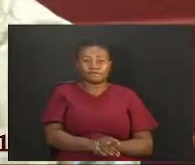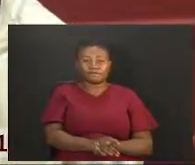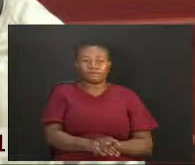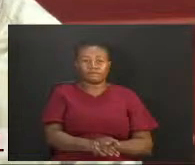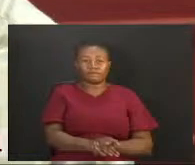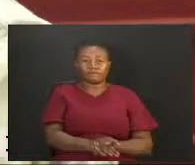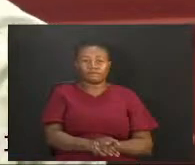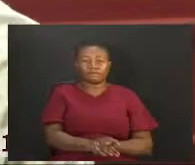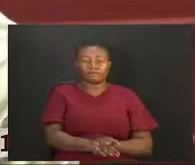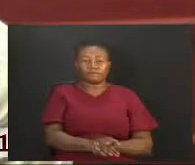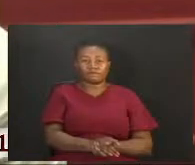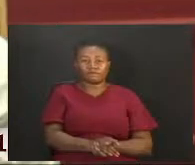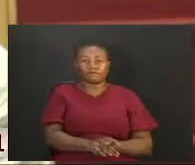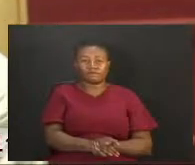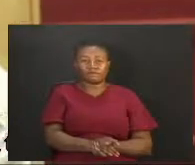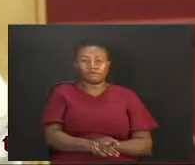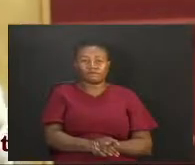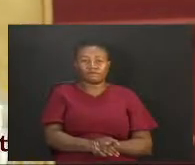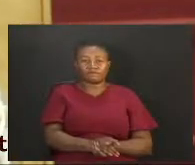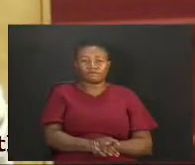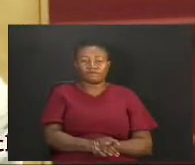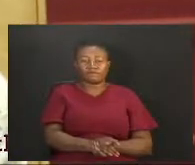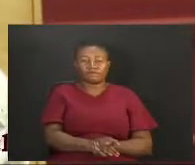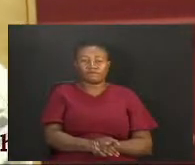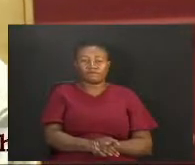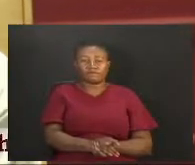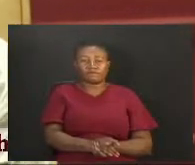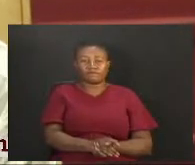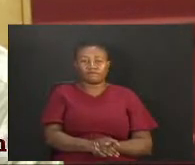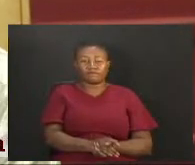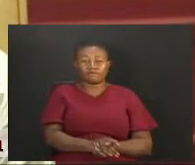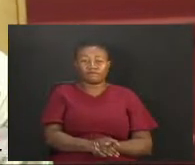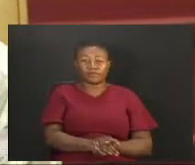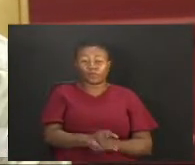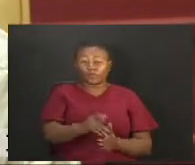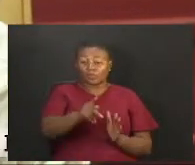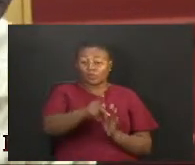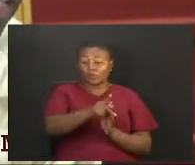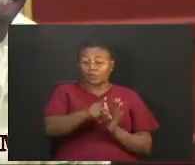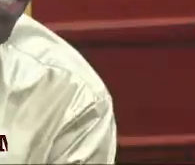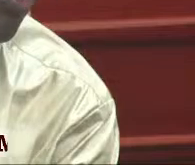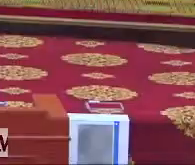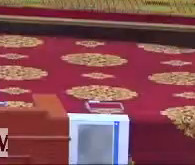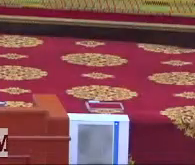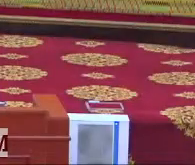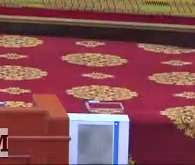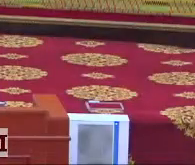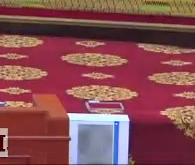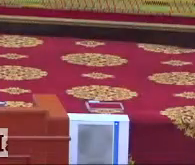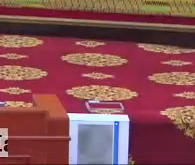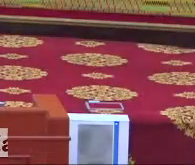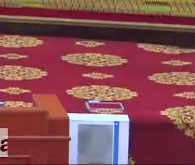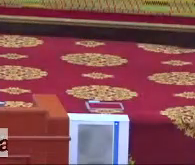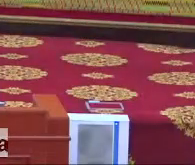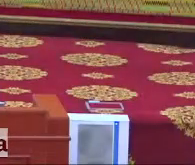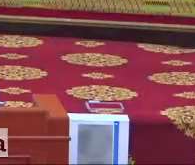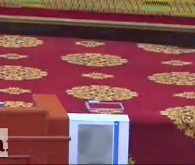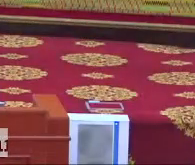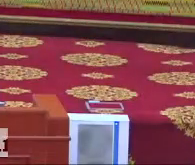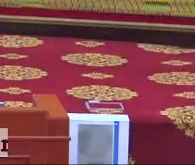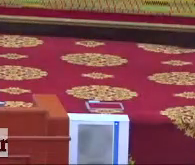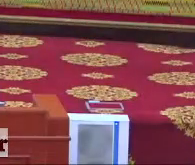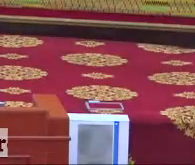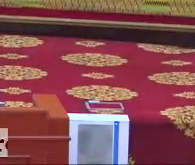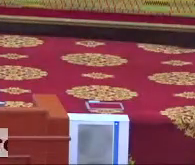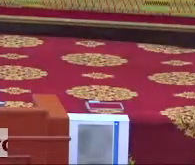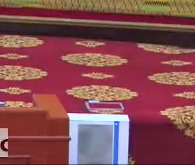Right Honourable Speaker, the key policy intervention to support economic transformation and job creation